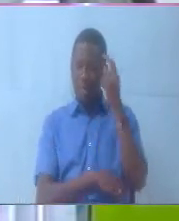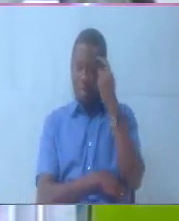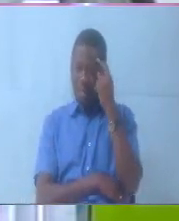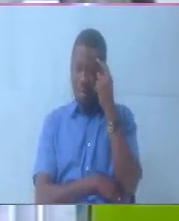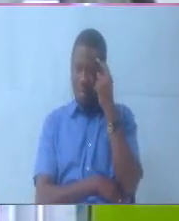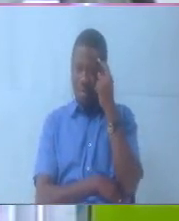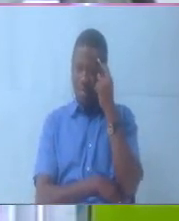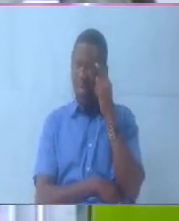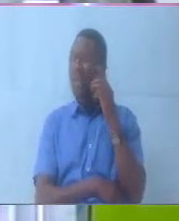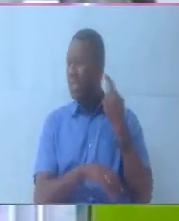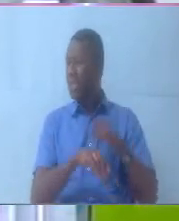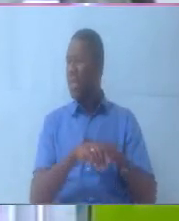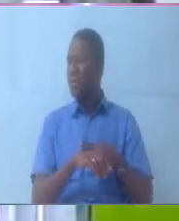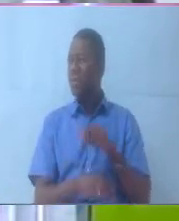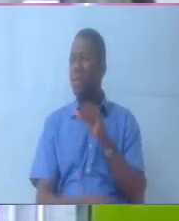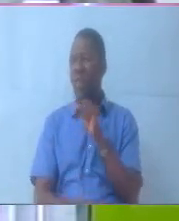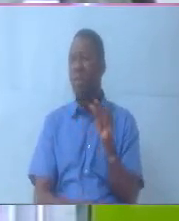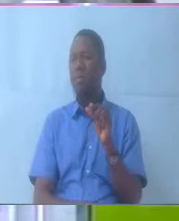Emmanuel Fagbele.